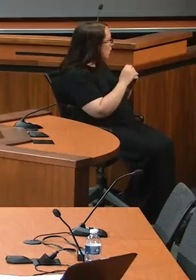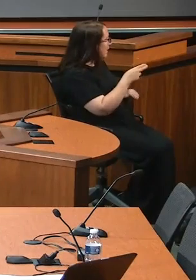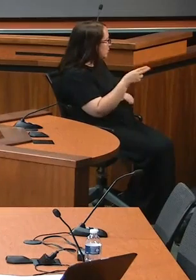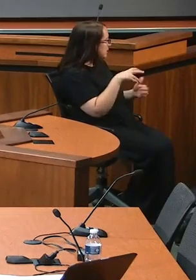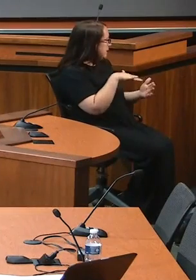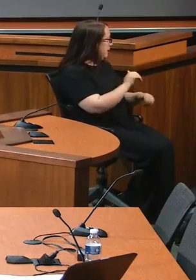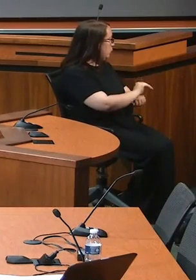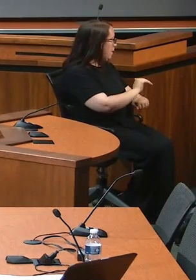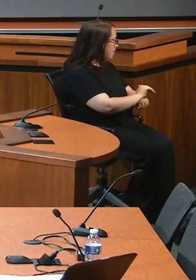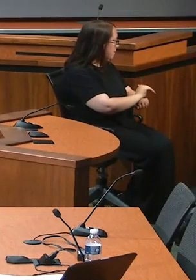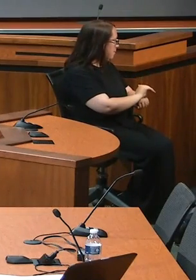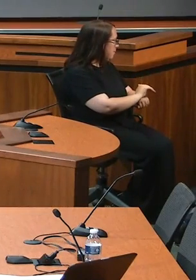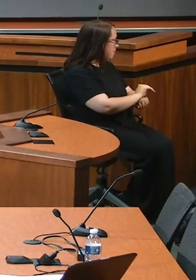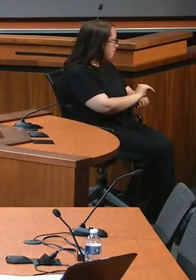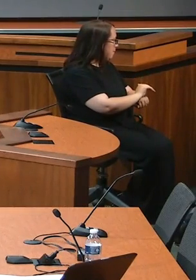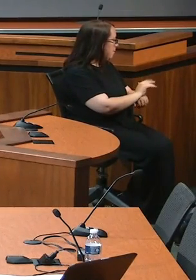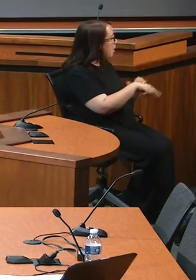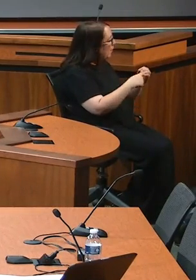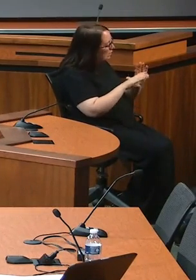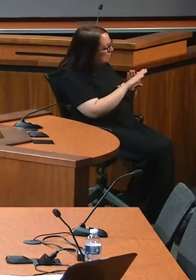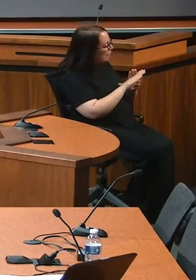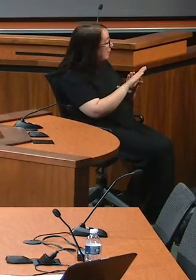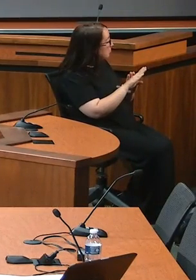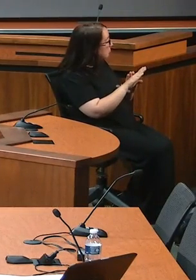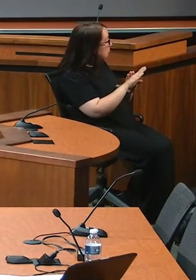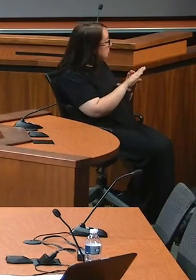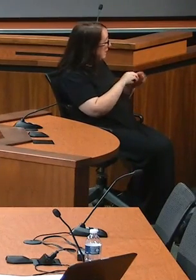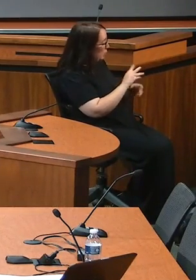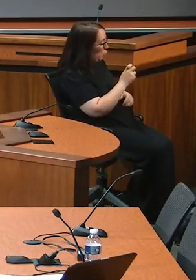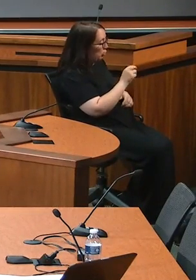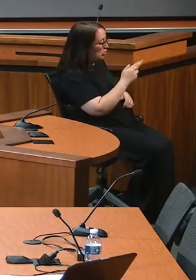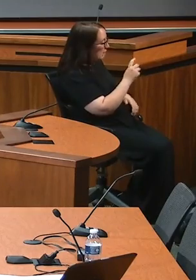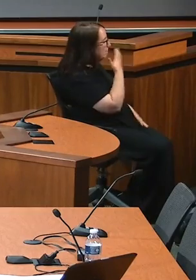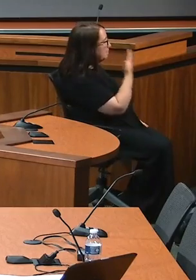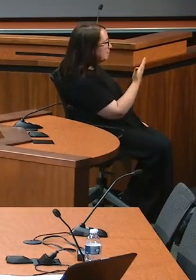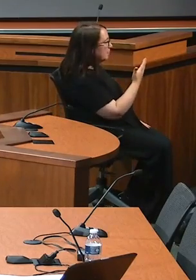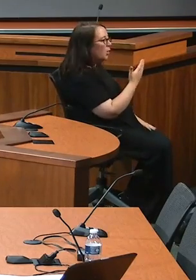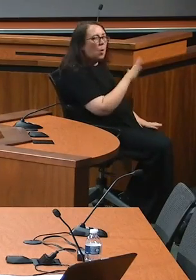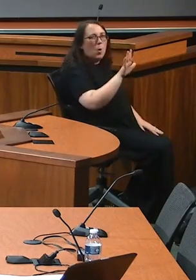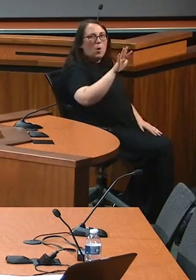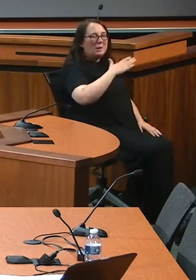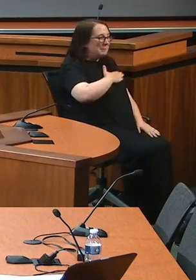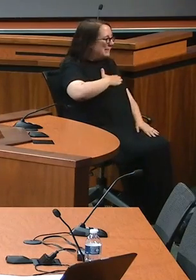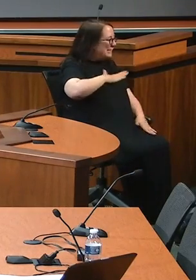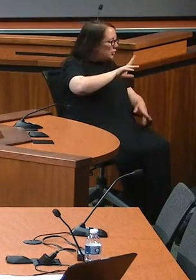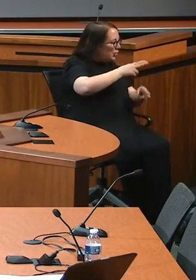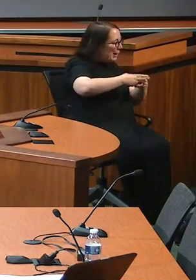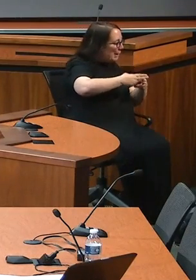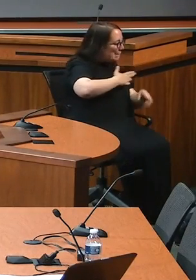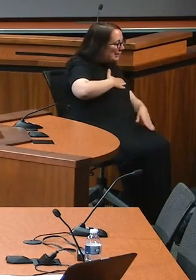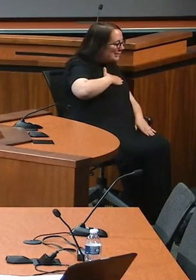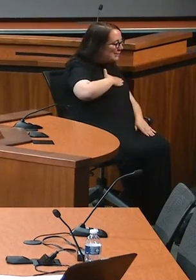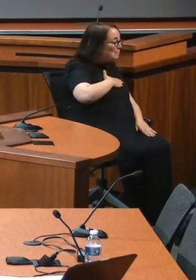study tonight about development within the watershed. Okay, So. thank you. I'm sorry, can you also just quickly say your name